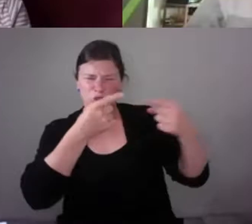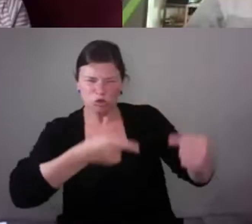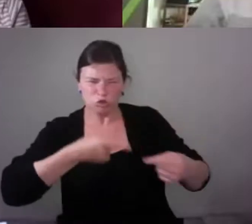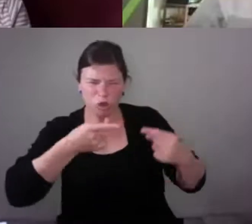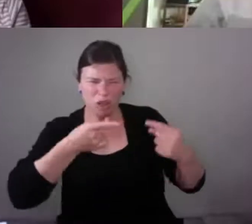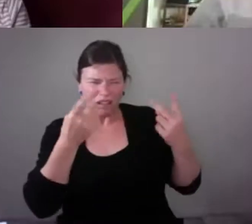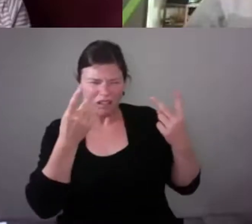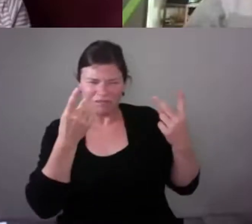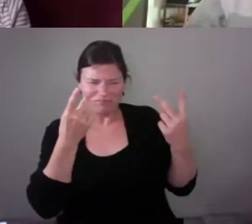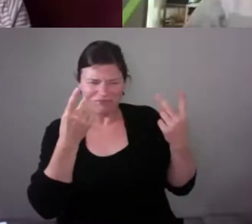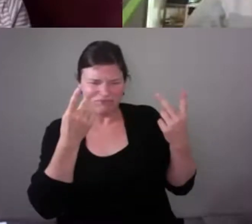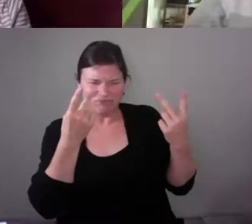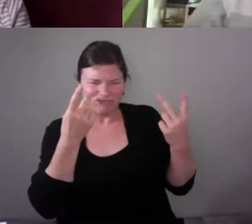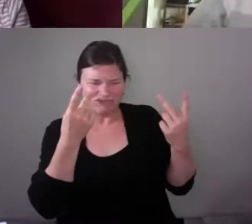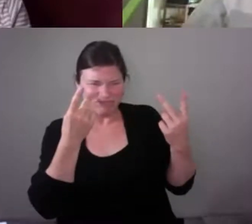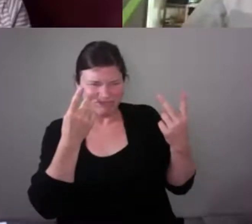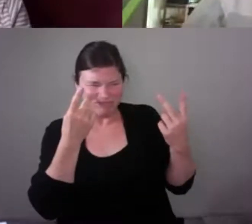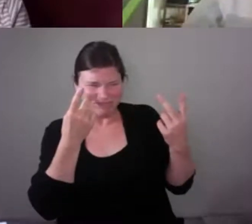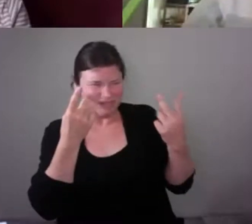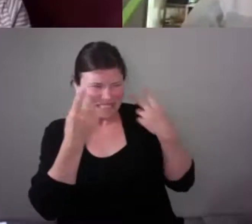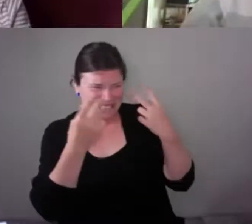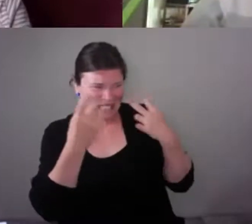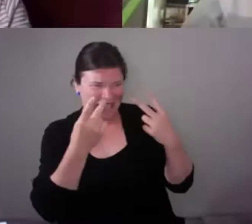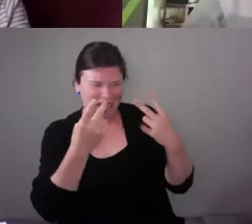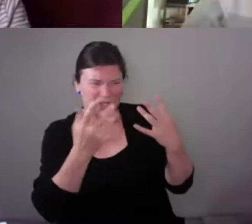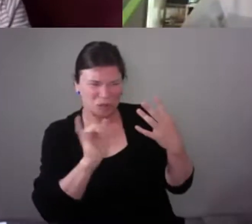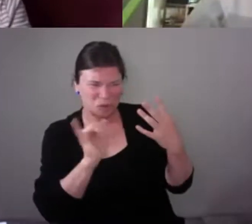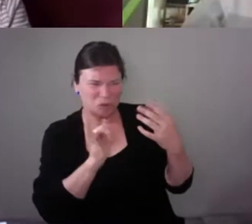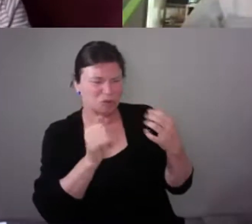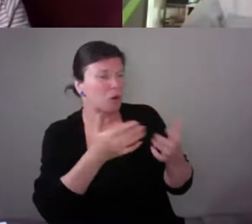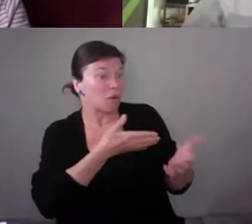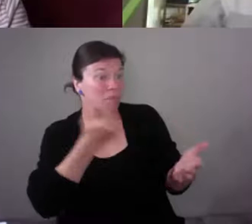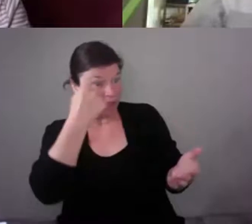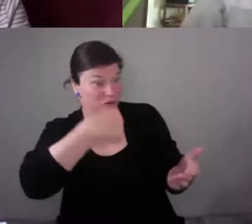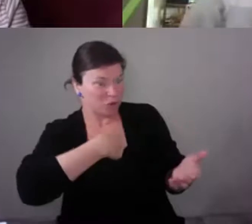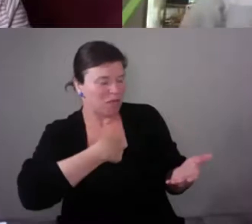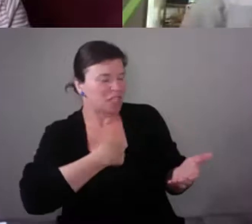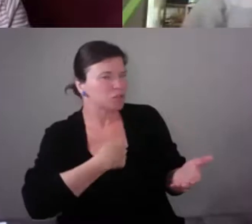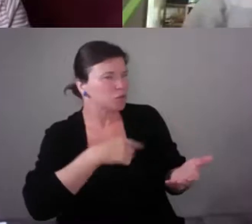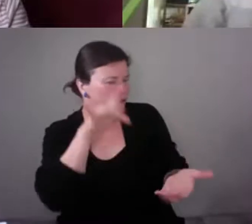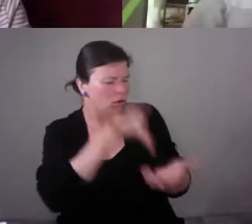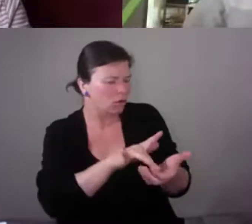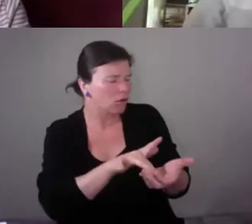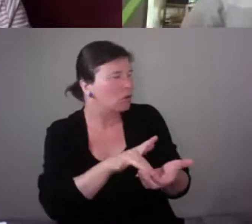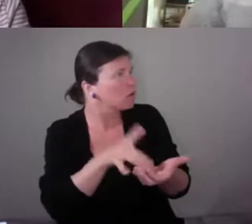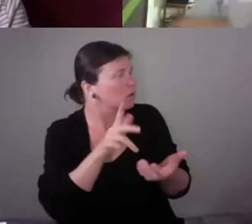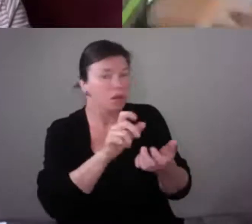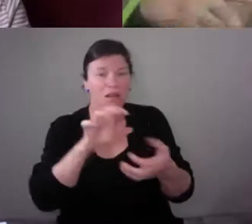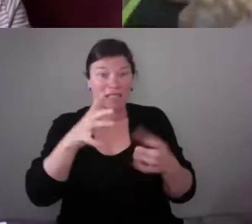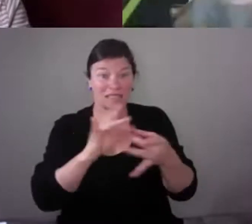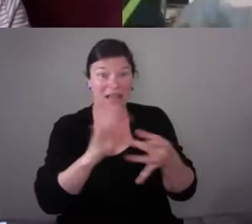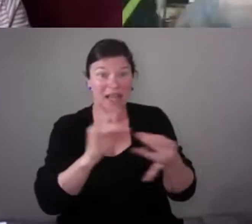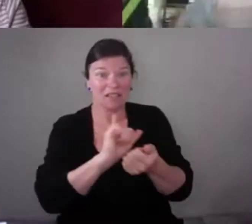that's exactly how I read your message as well. So that's very cool.